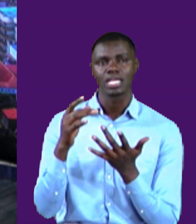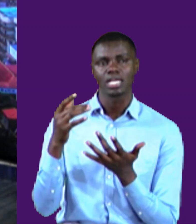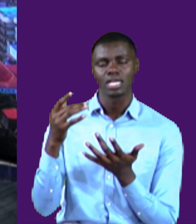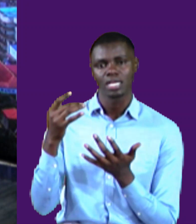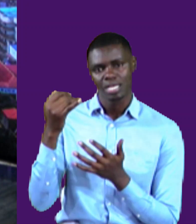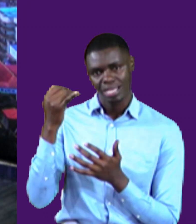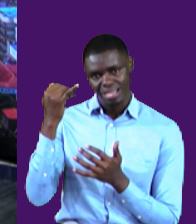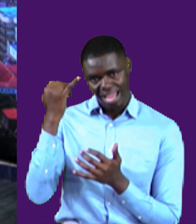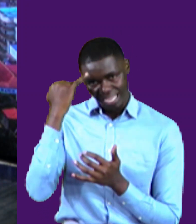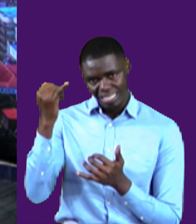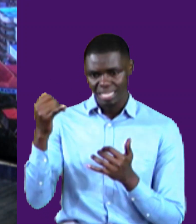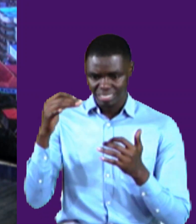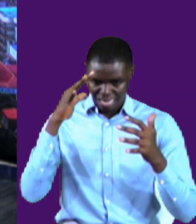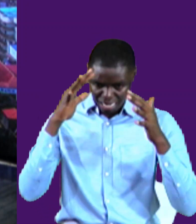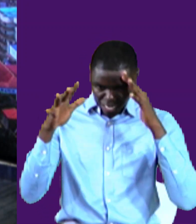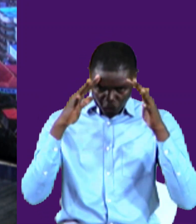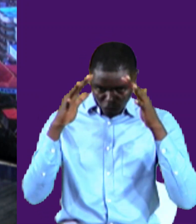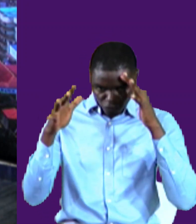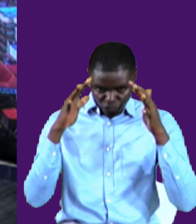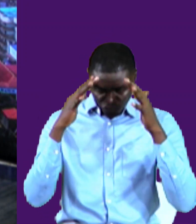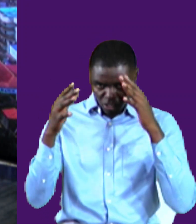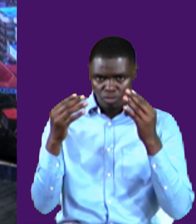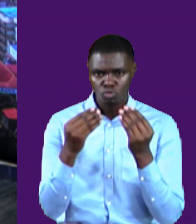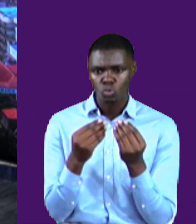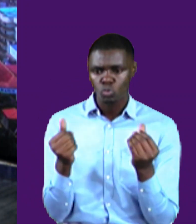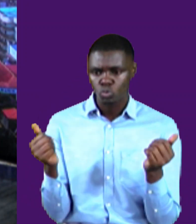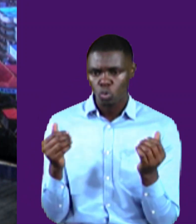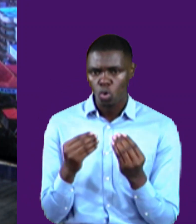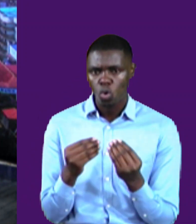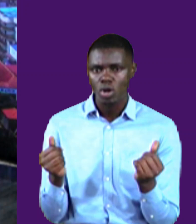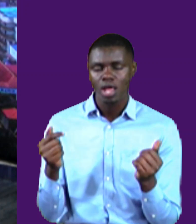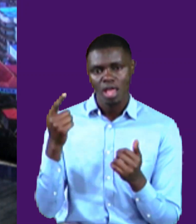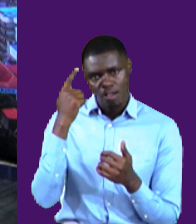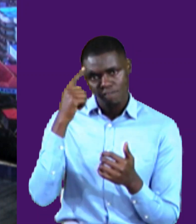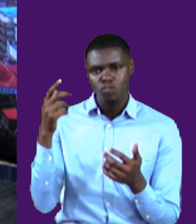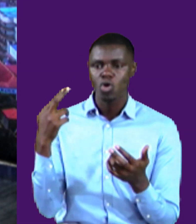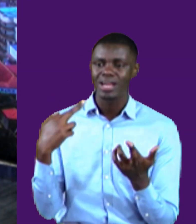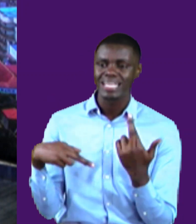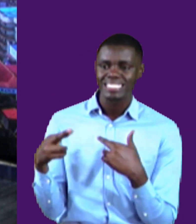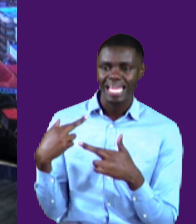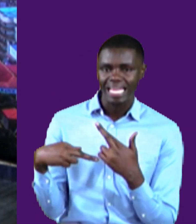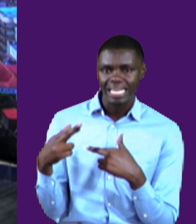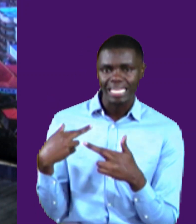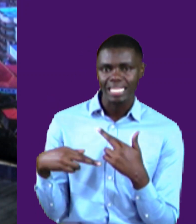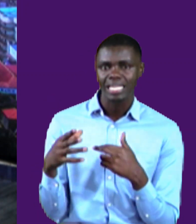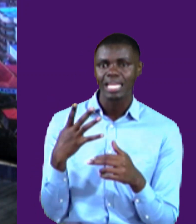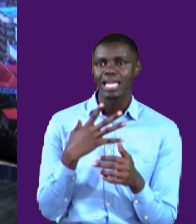and innovative solutions for recycling